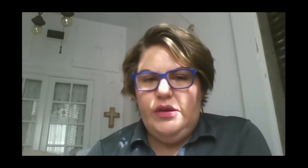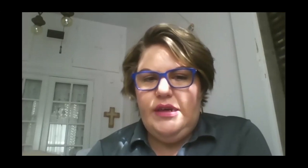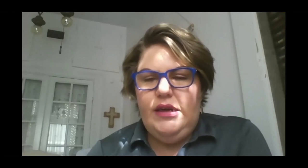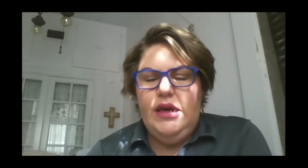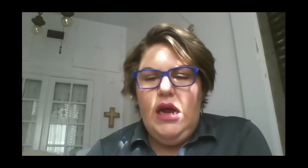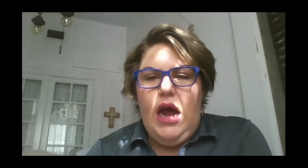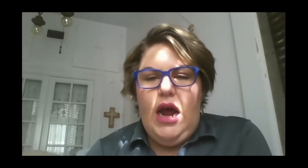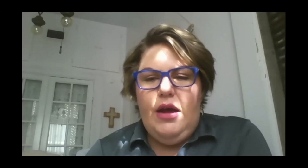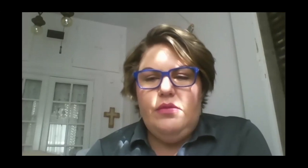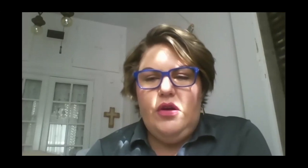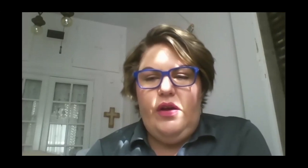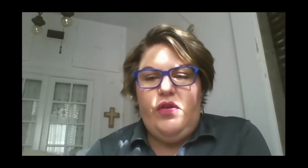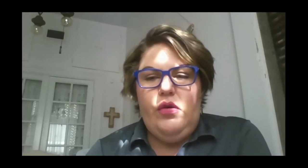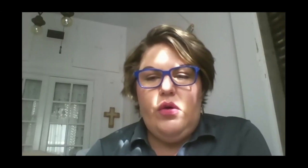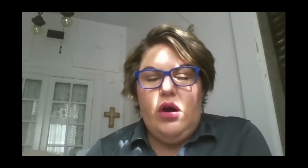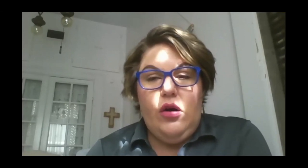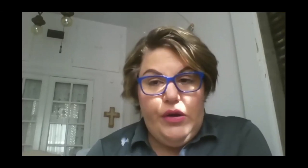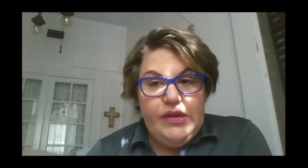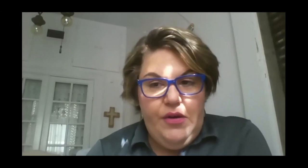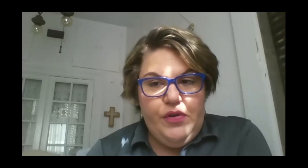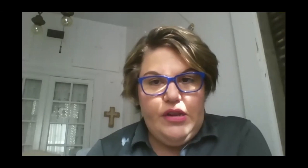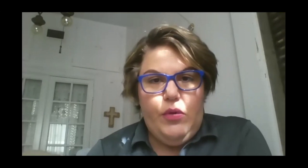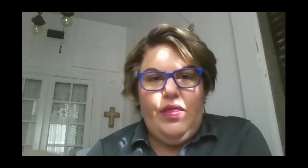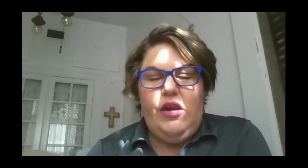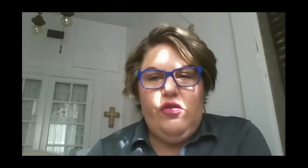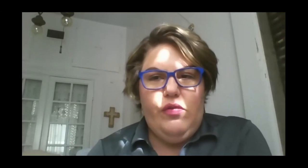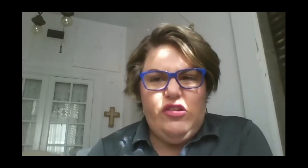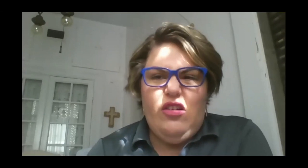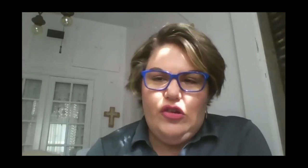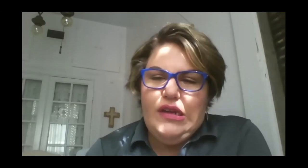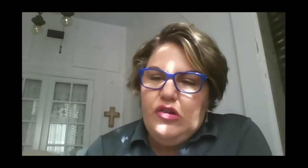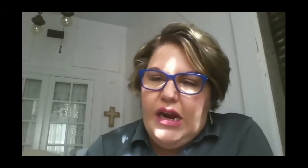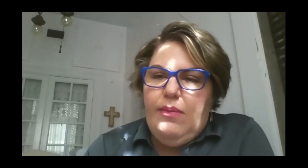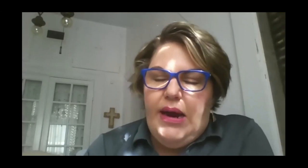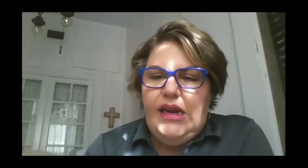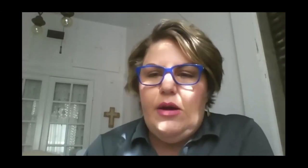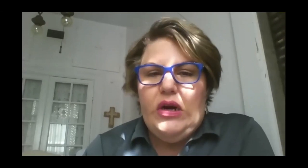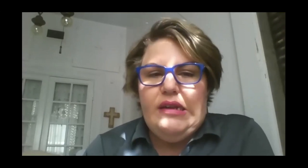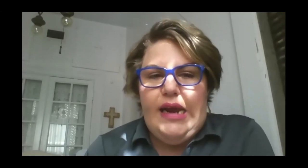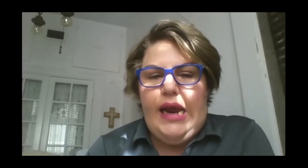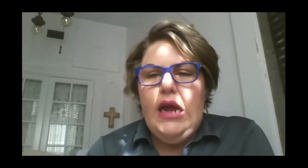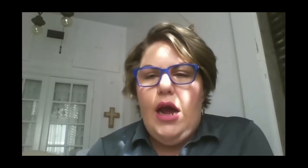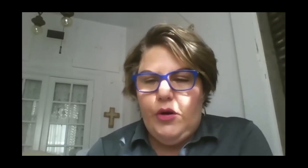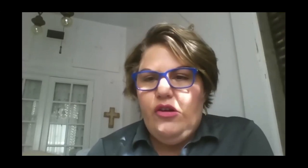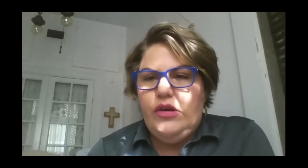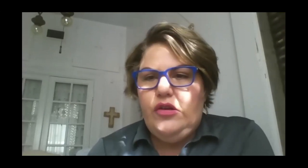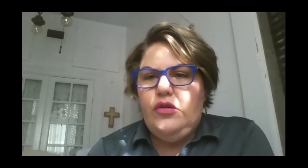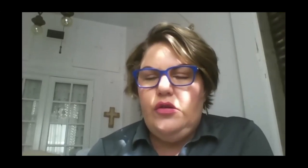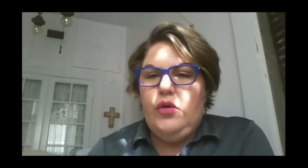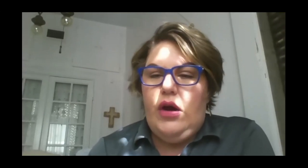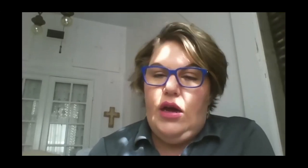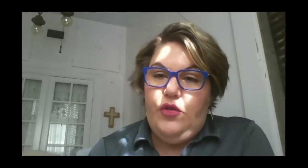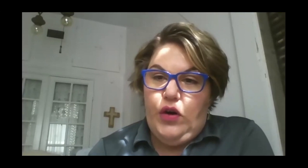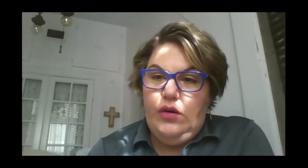to attend. So if you are going to attend for summer, then you should reach out, just send your name, ID number, and say, I'm a graduate student